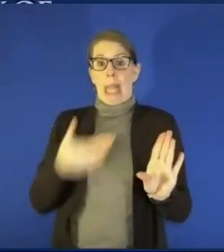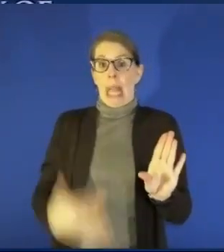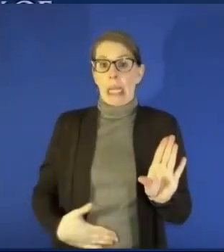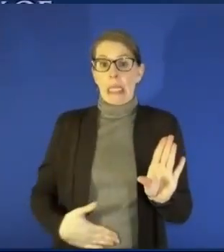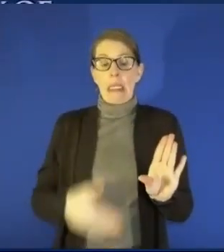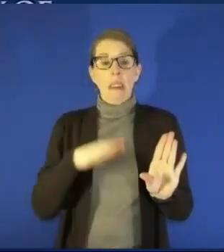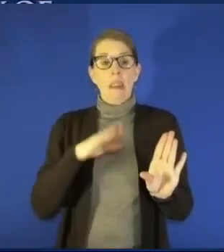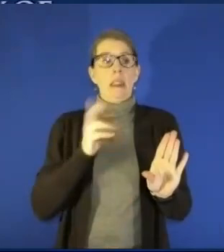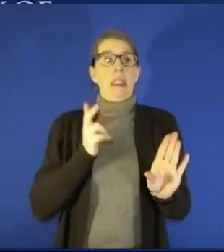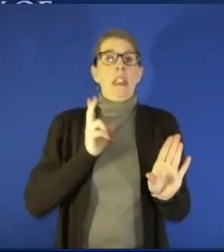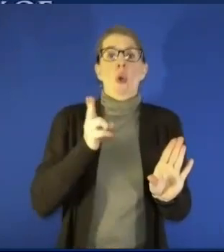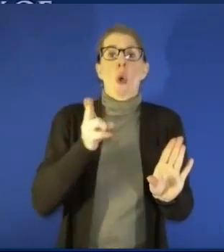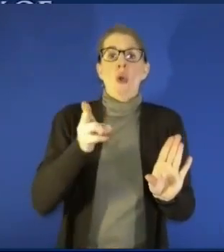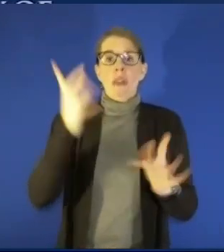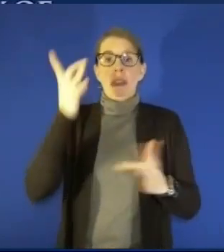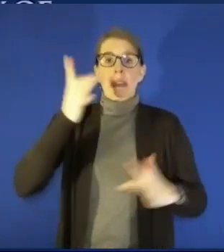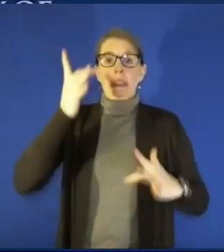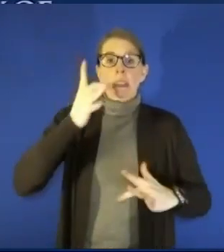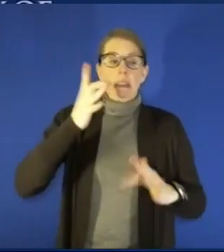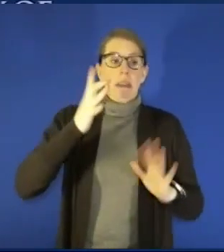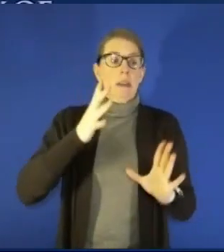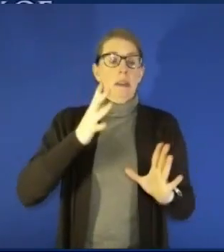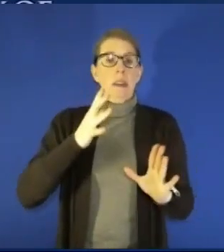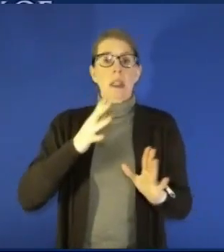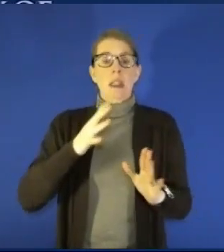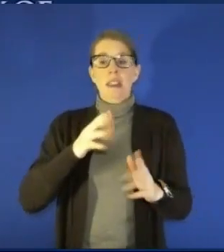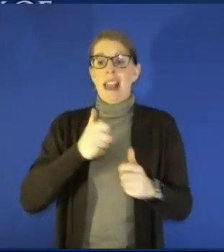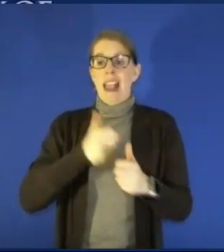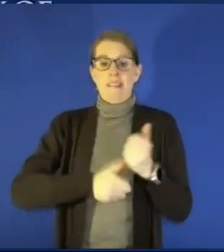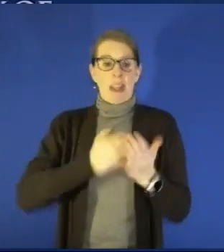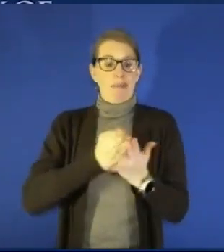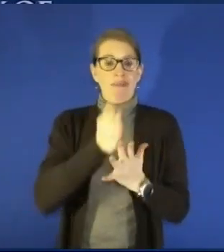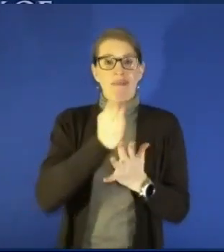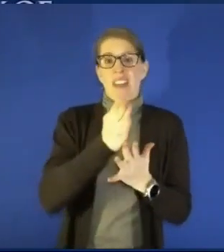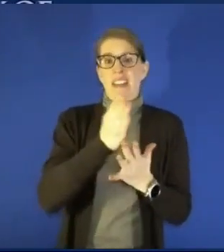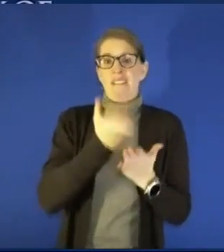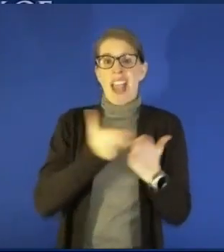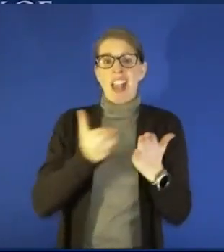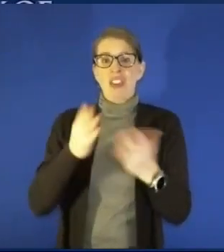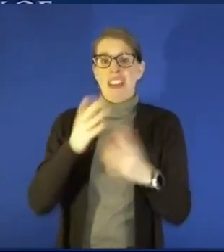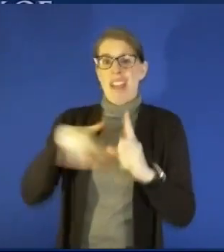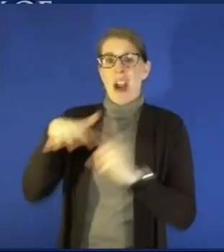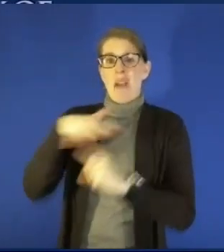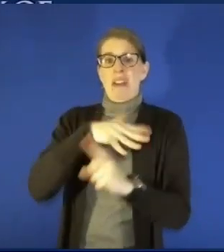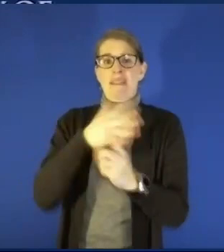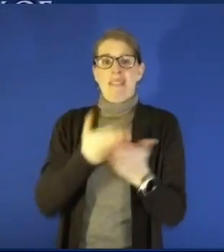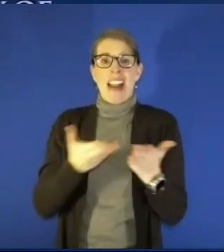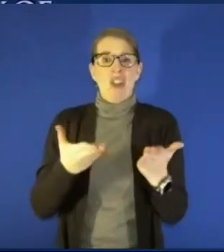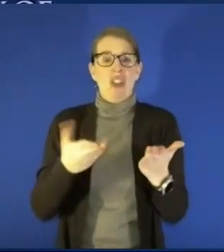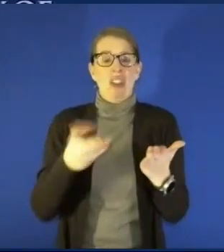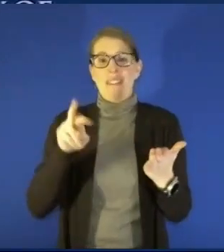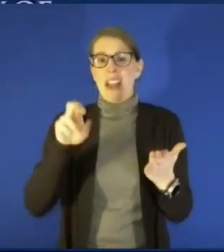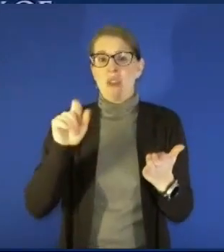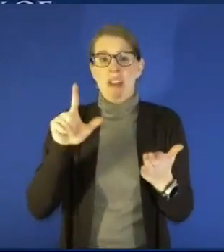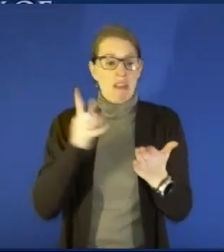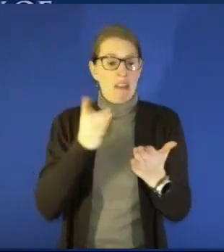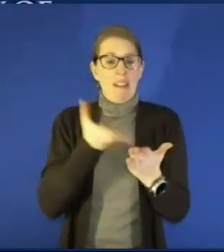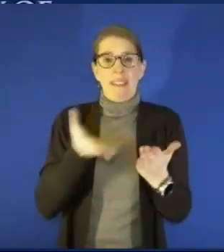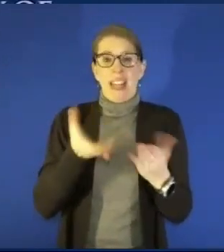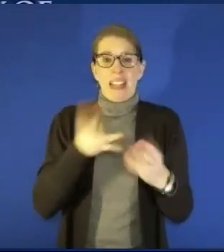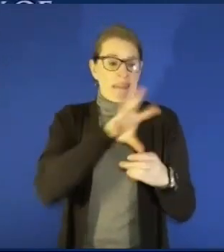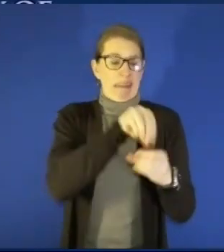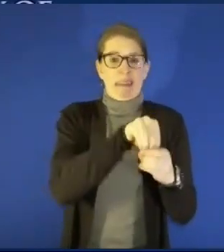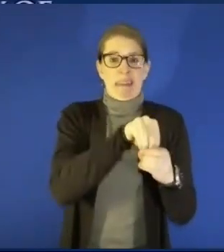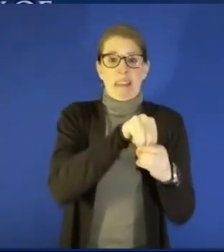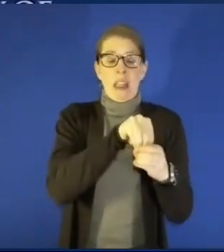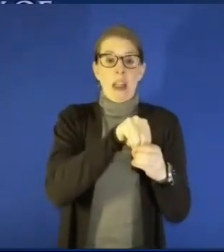historical diseases, our own epidemiologic factors, their own environmental factors, and we have to decide how best to apply this science. And